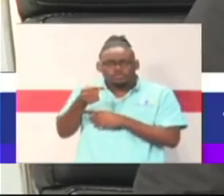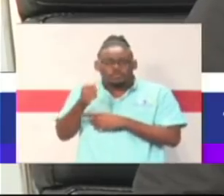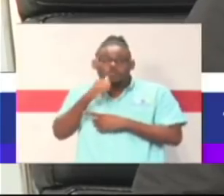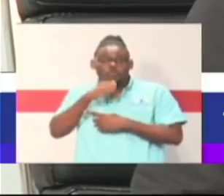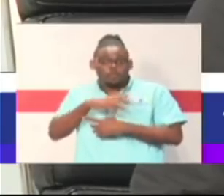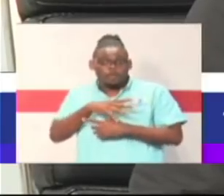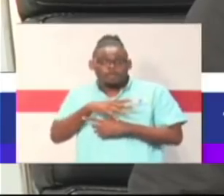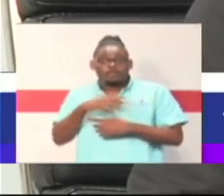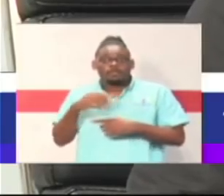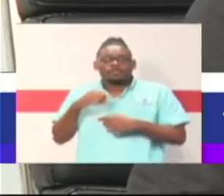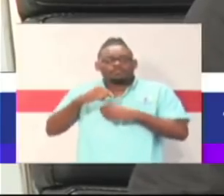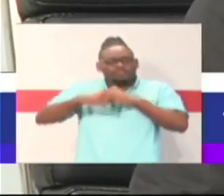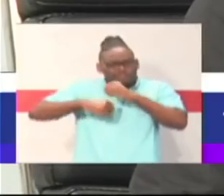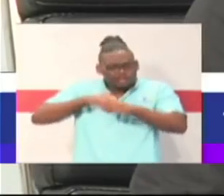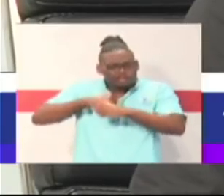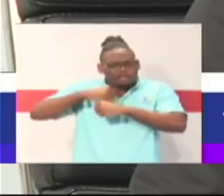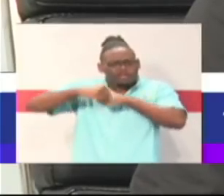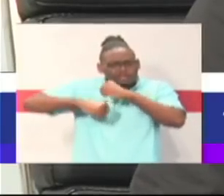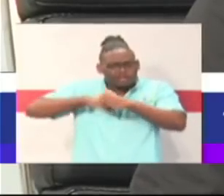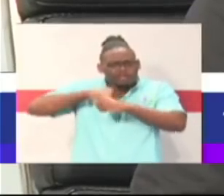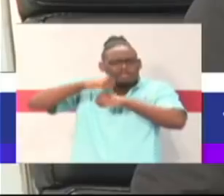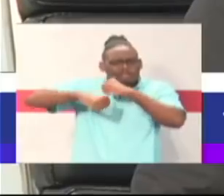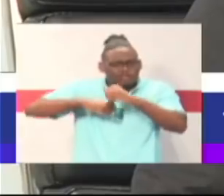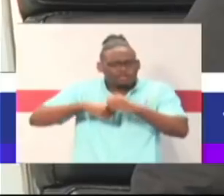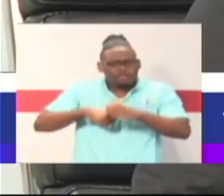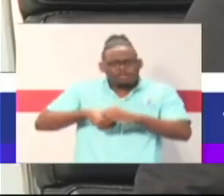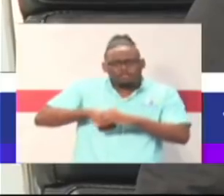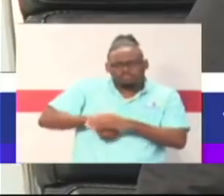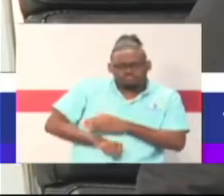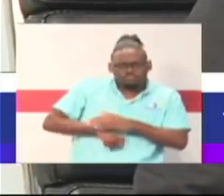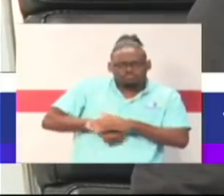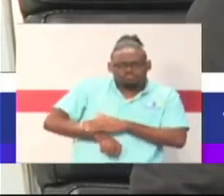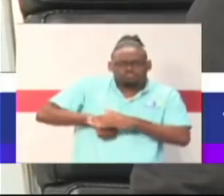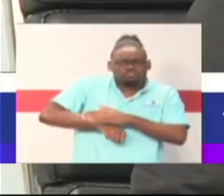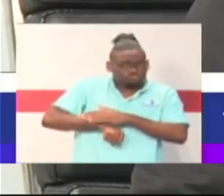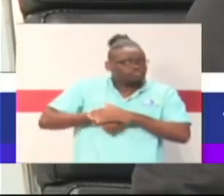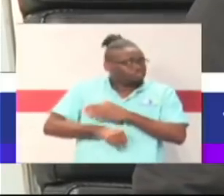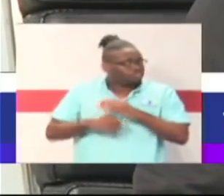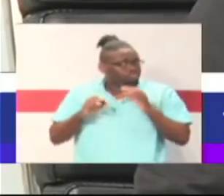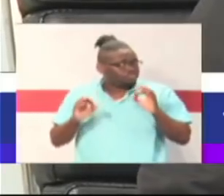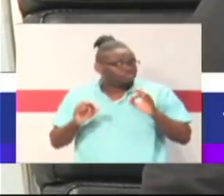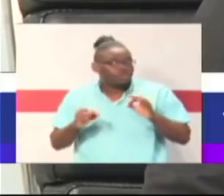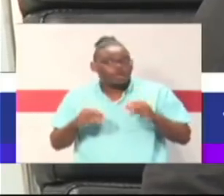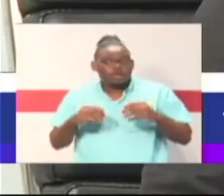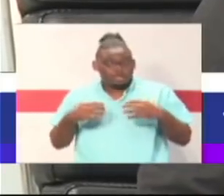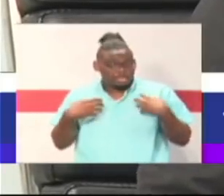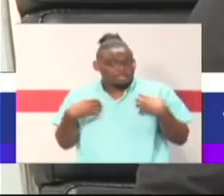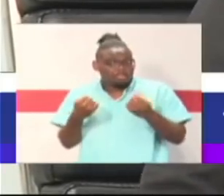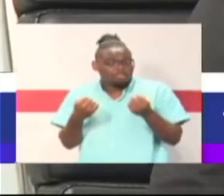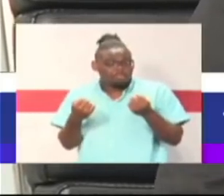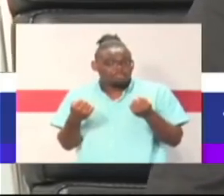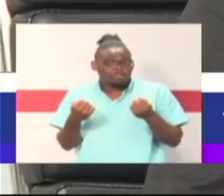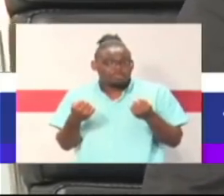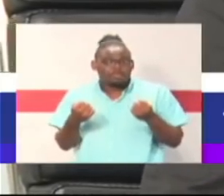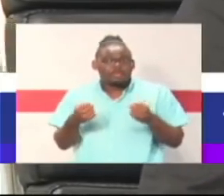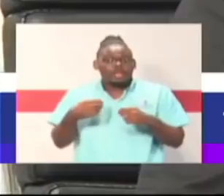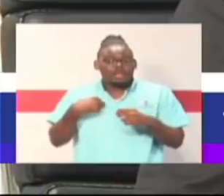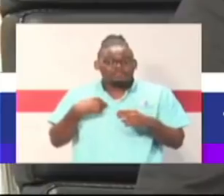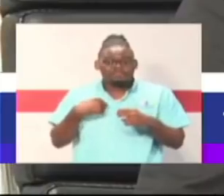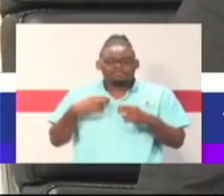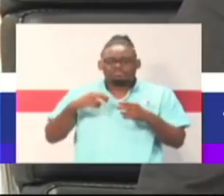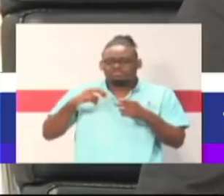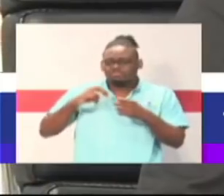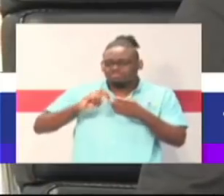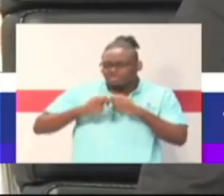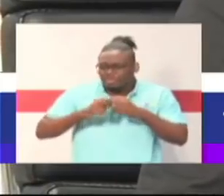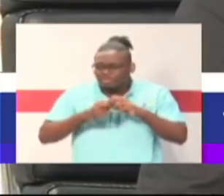we are seeing patients with health issues. One of the biggest issues we are seeing would be patients who are booking their